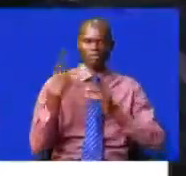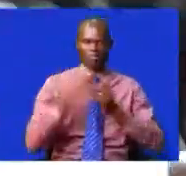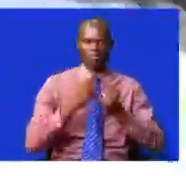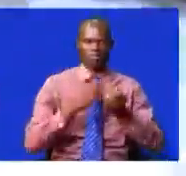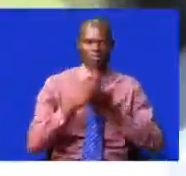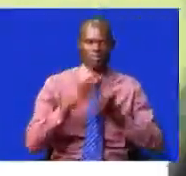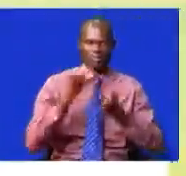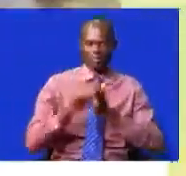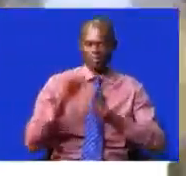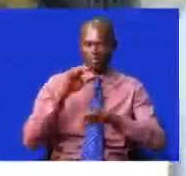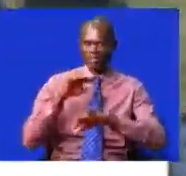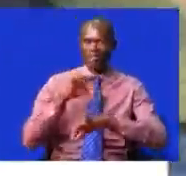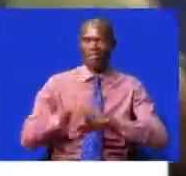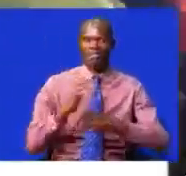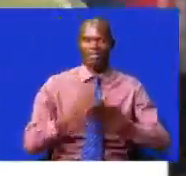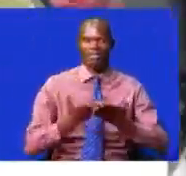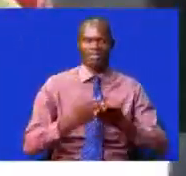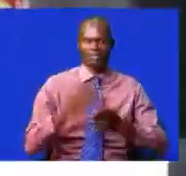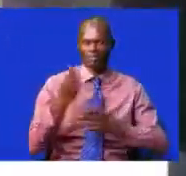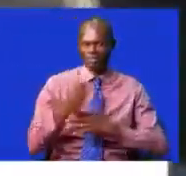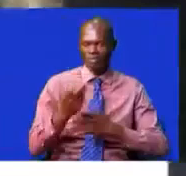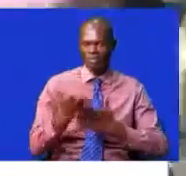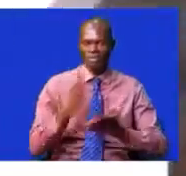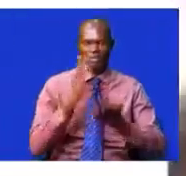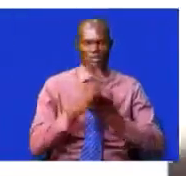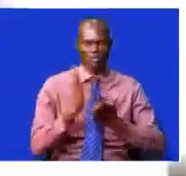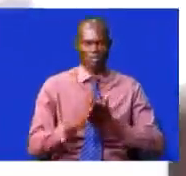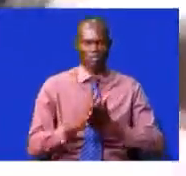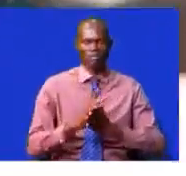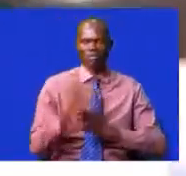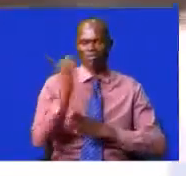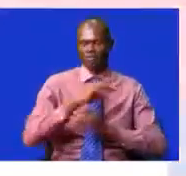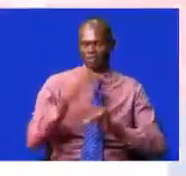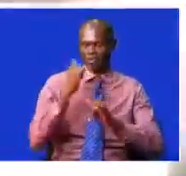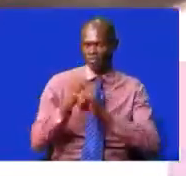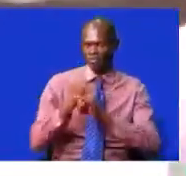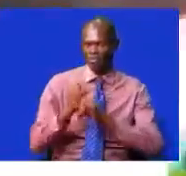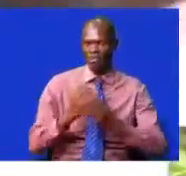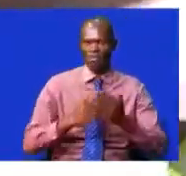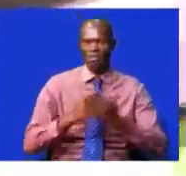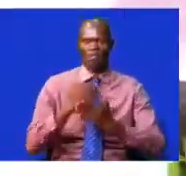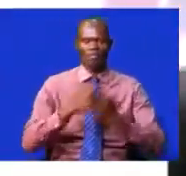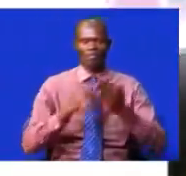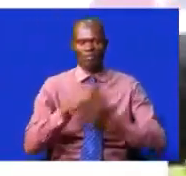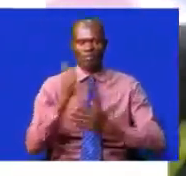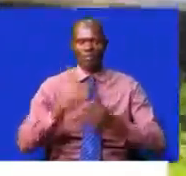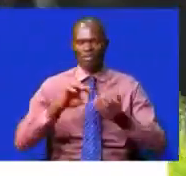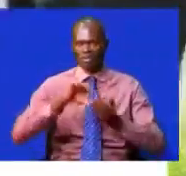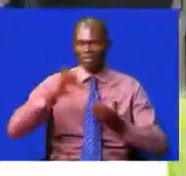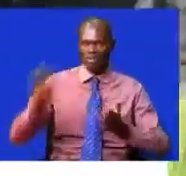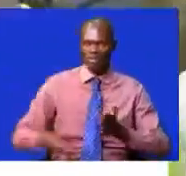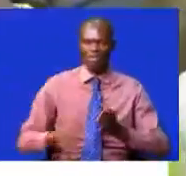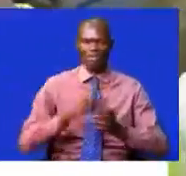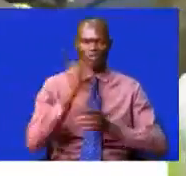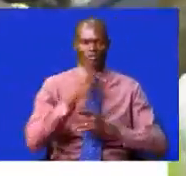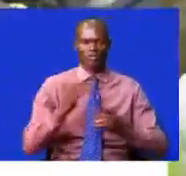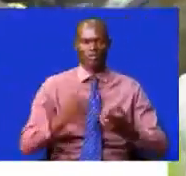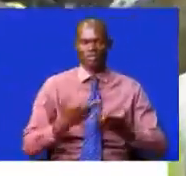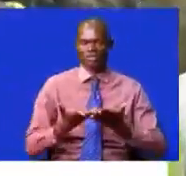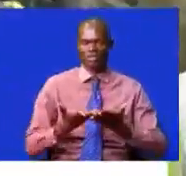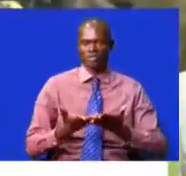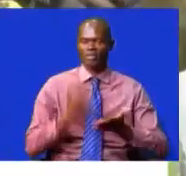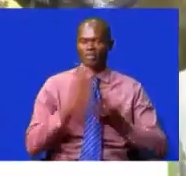margi. Owira Malere ne gitieko tich motelo ne counties mamoko, to kara kamano, counties mamoko go oseyudo omenda margi.